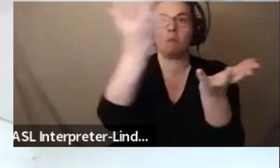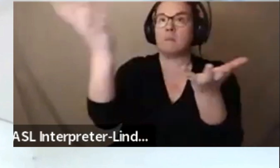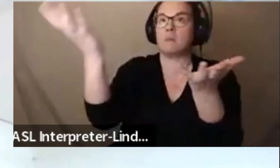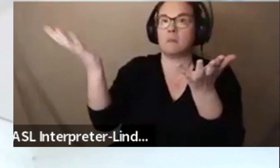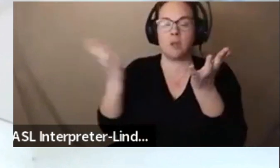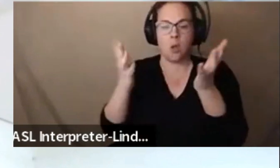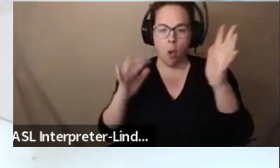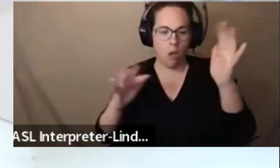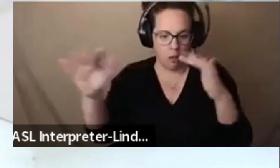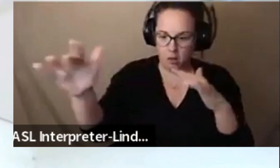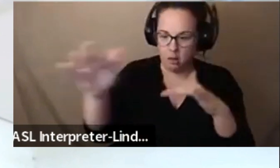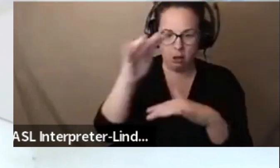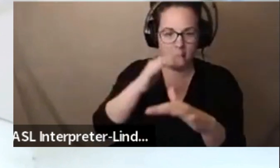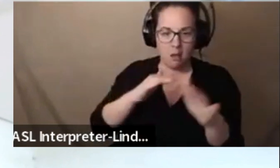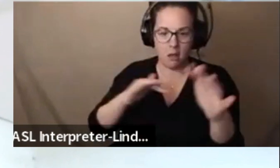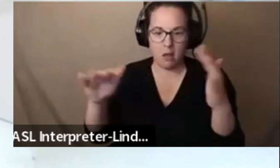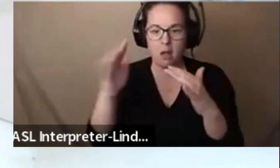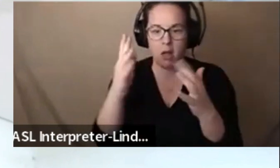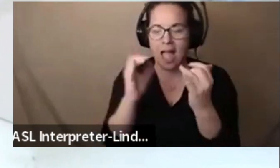and leveling out